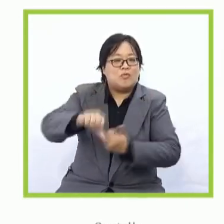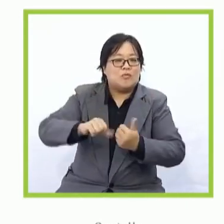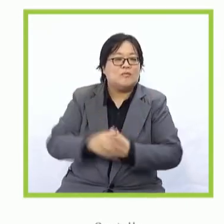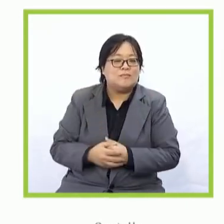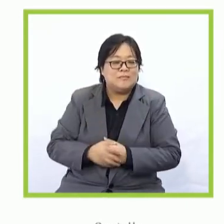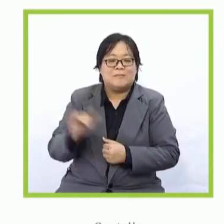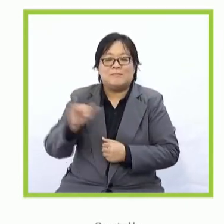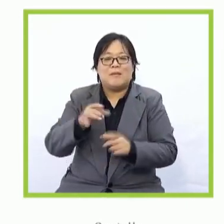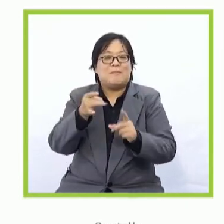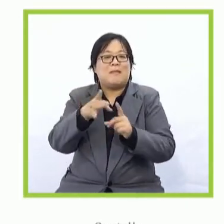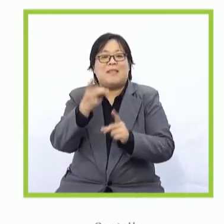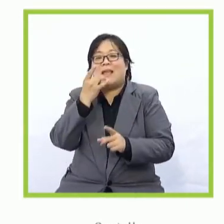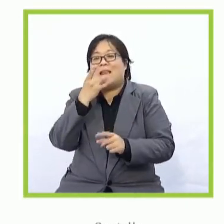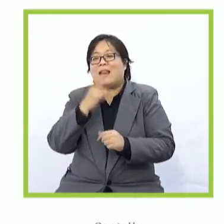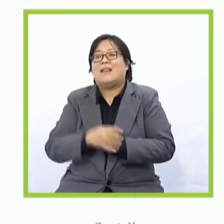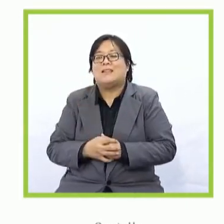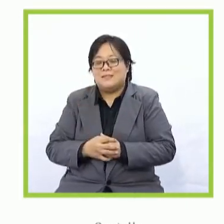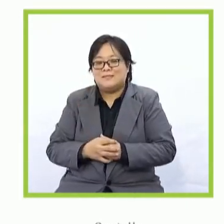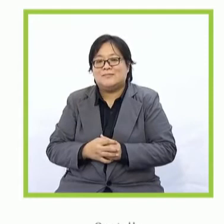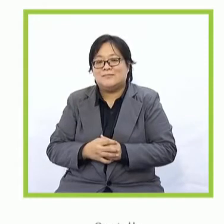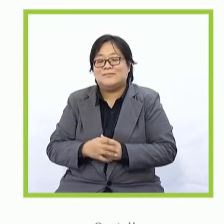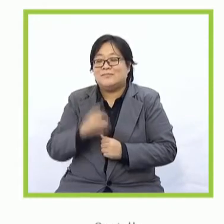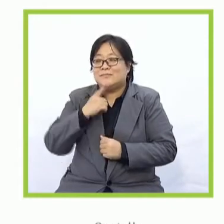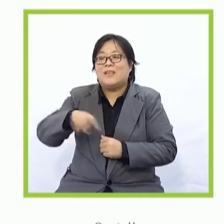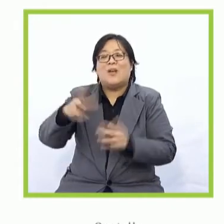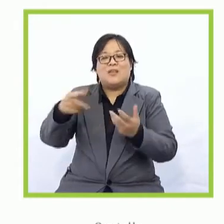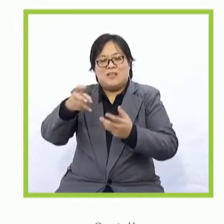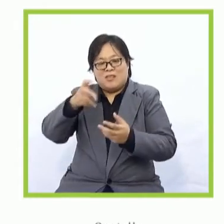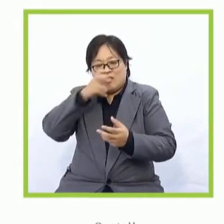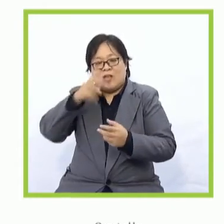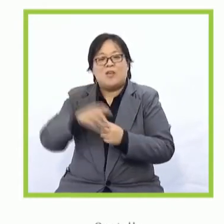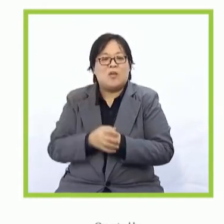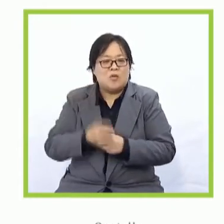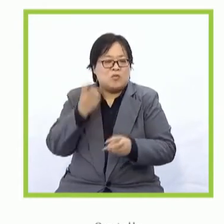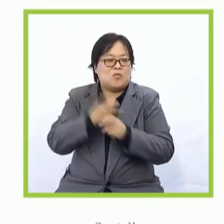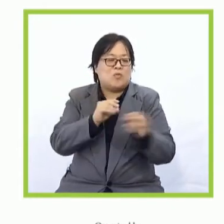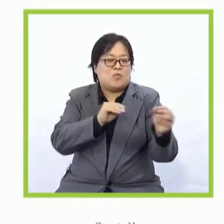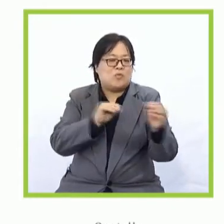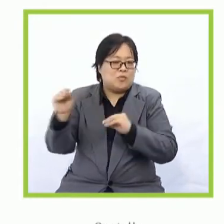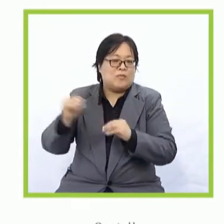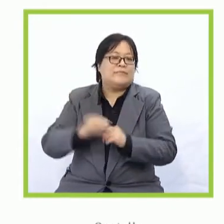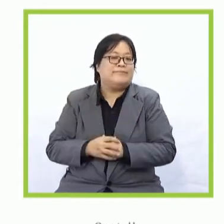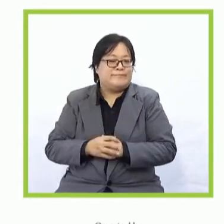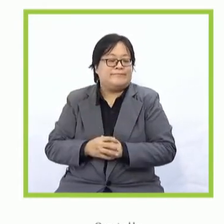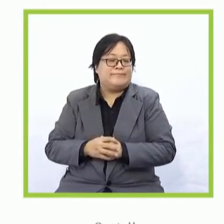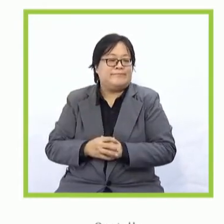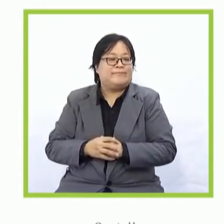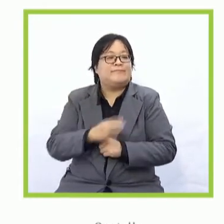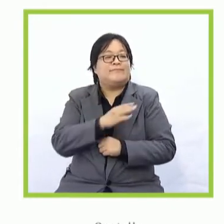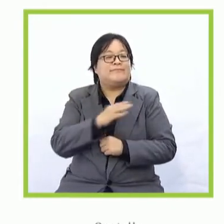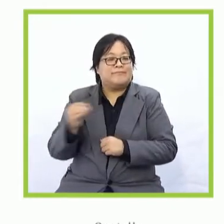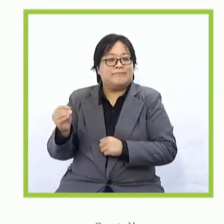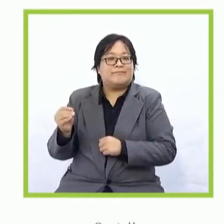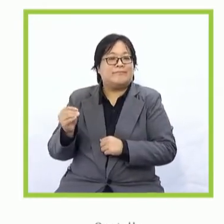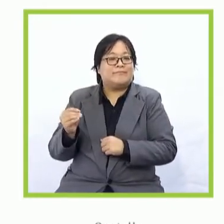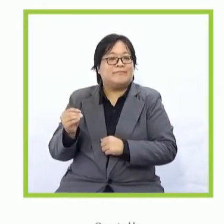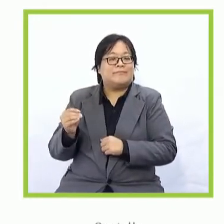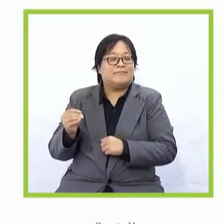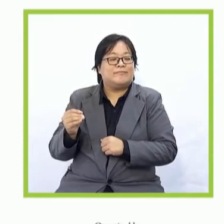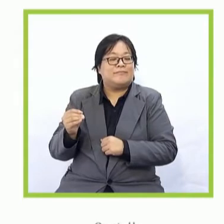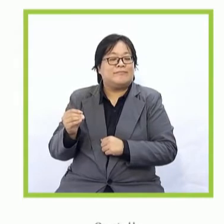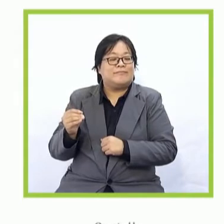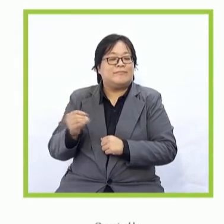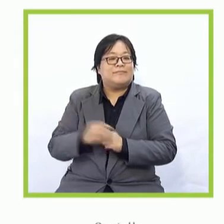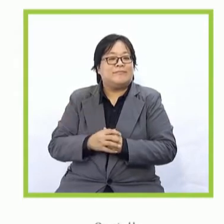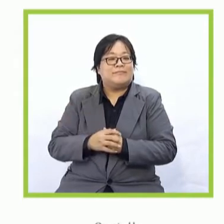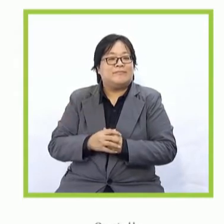glass are hard, they are rigid, they are difficult to move. And so the ironmonger,